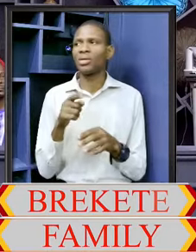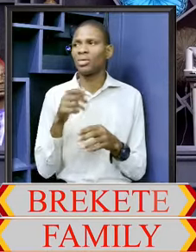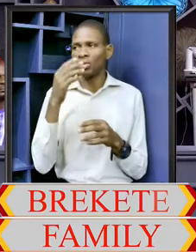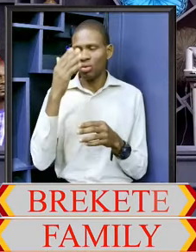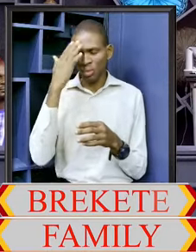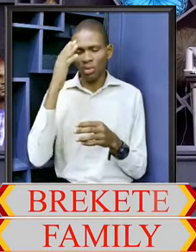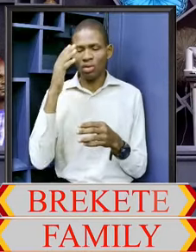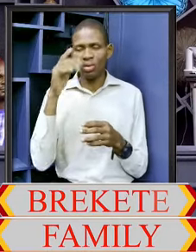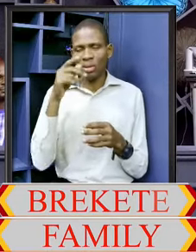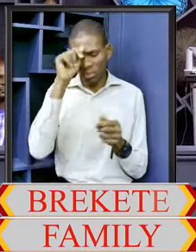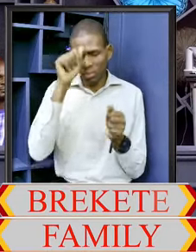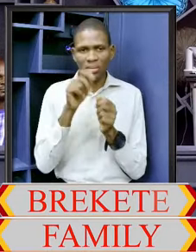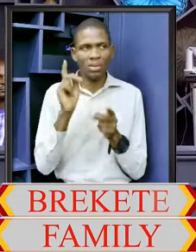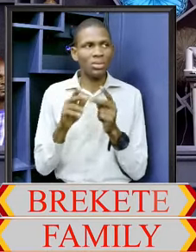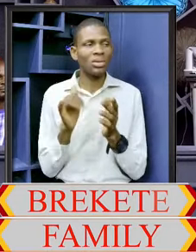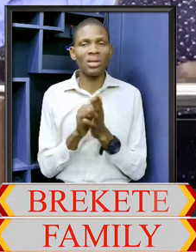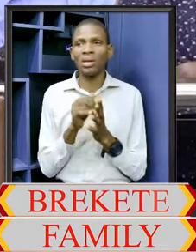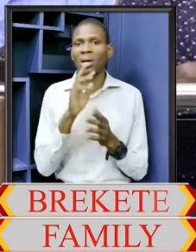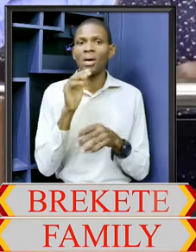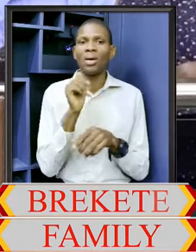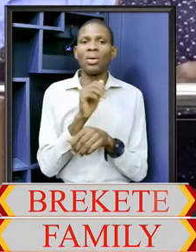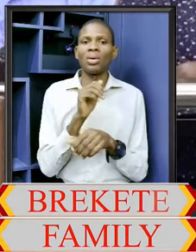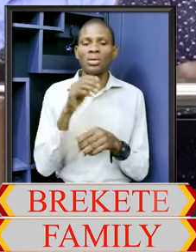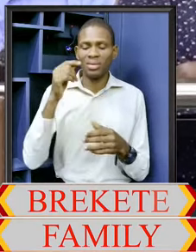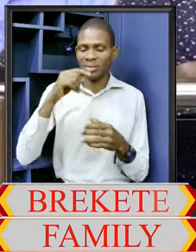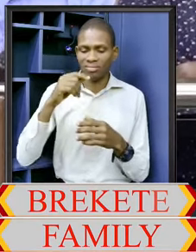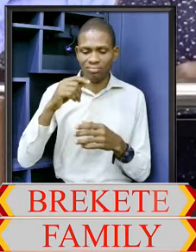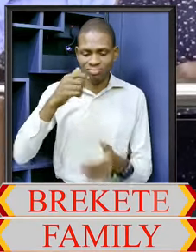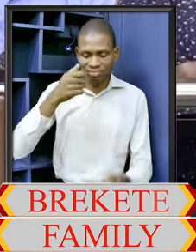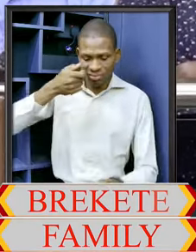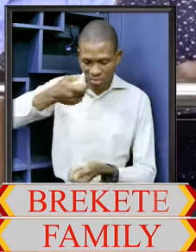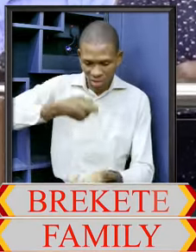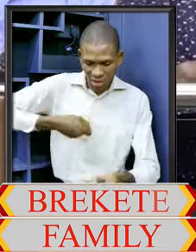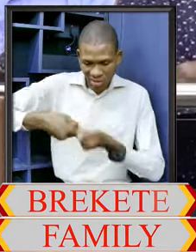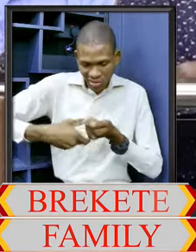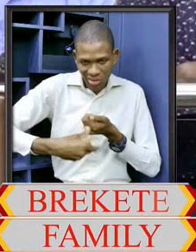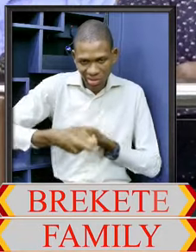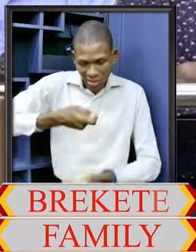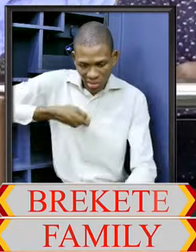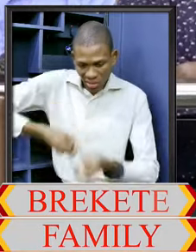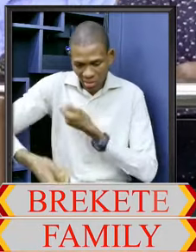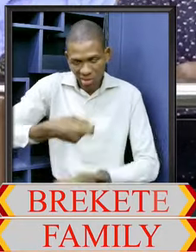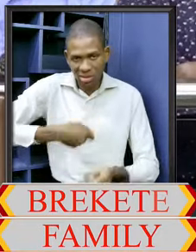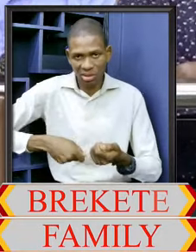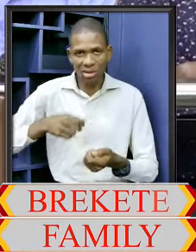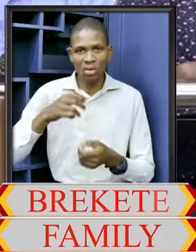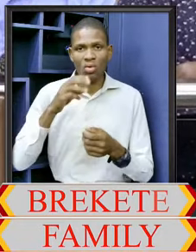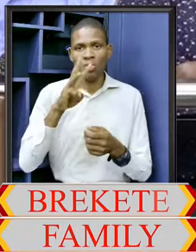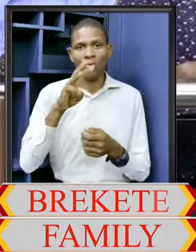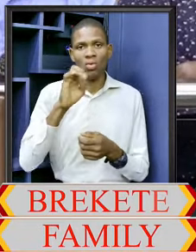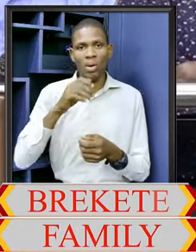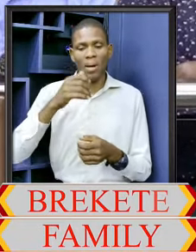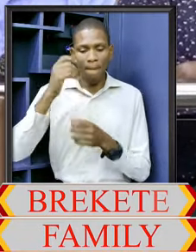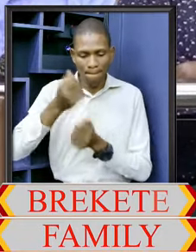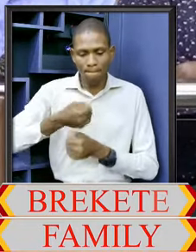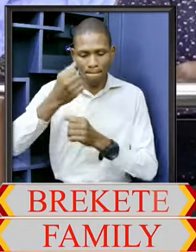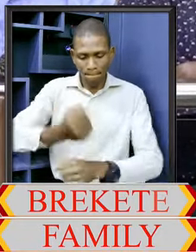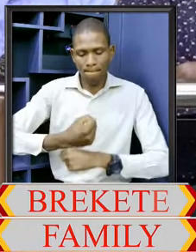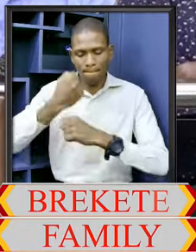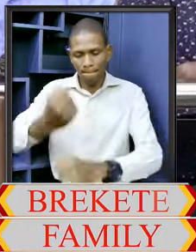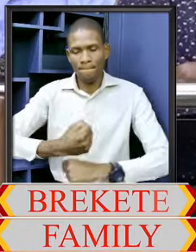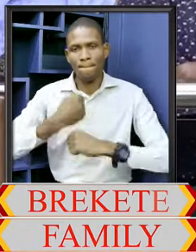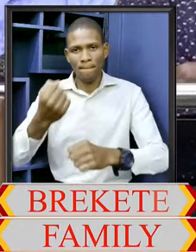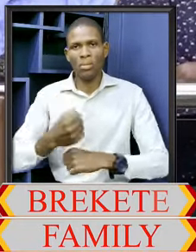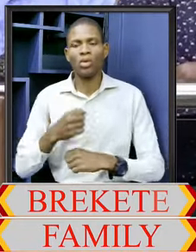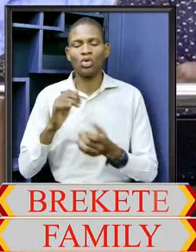dig well. They are working very hard. This people they carry wheelbarrow. For those where they